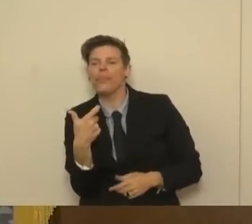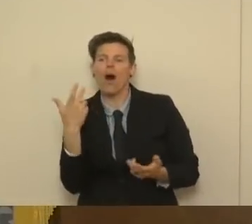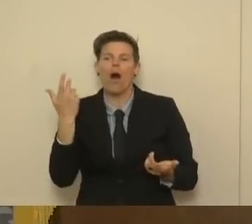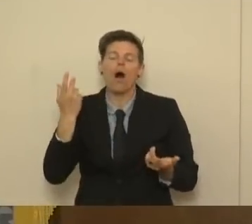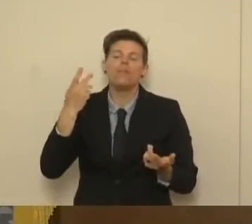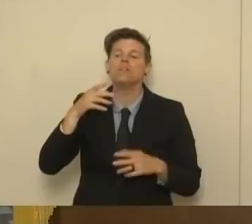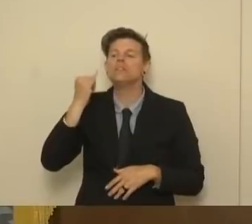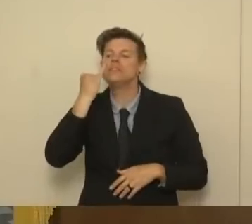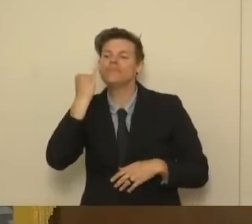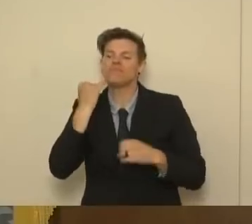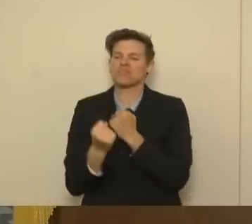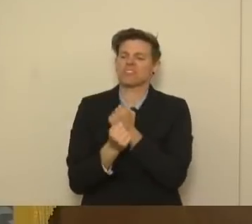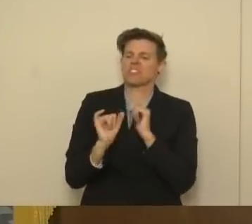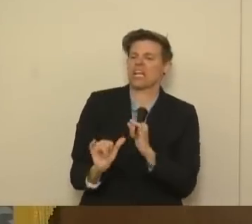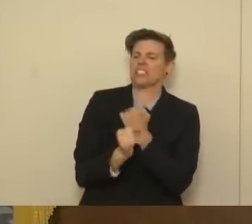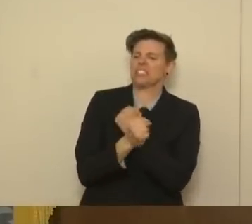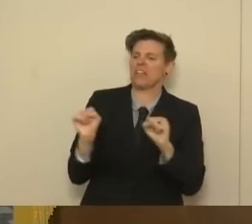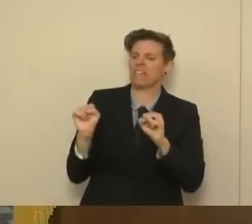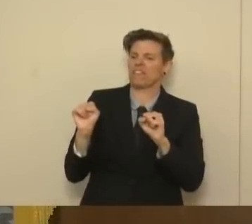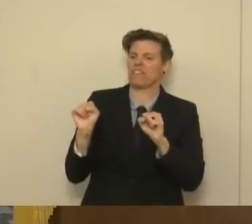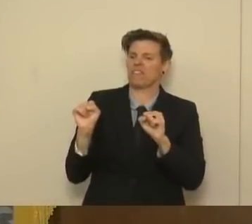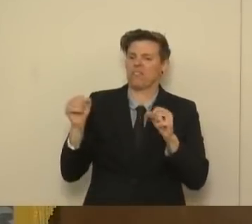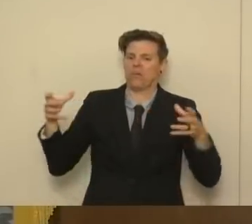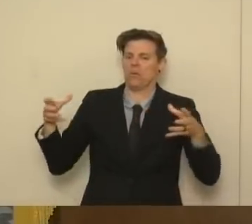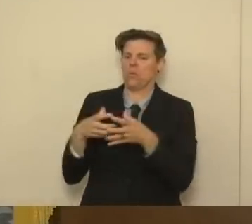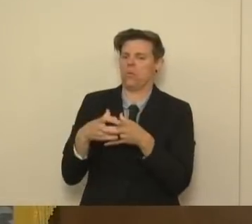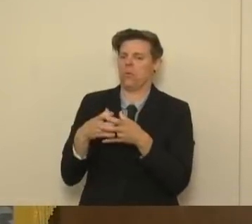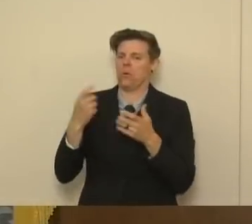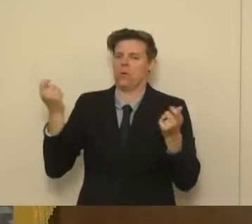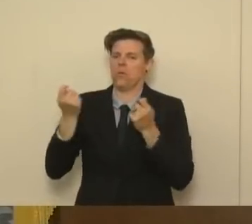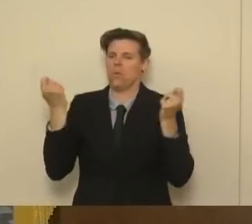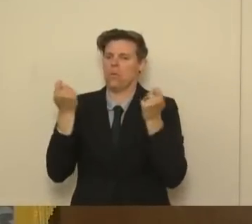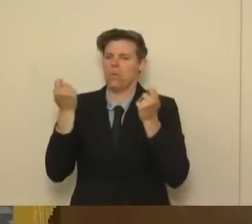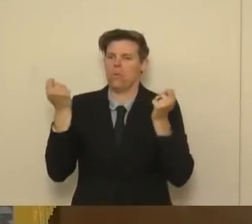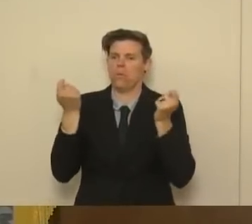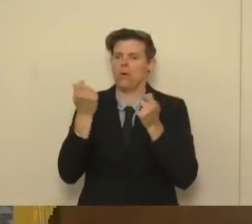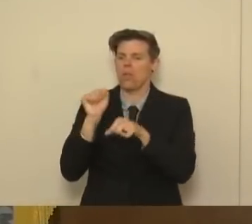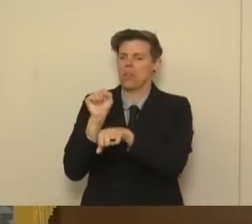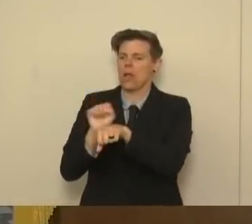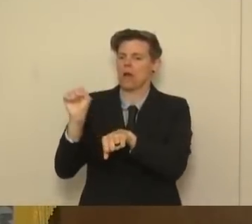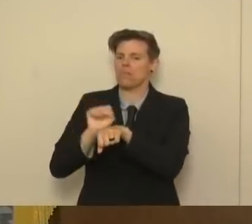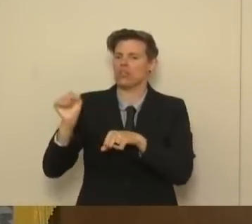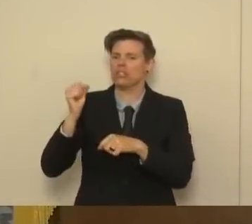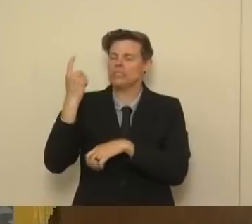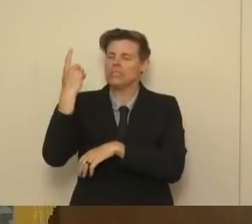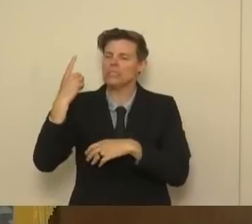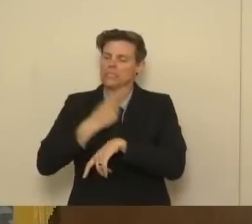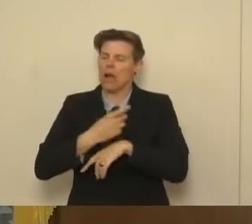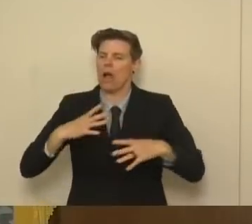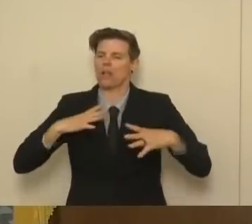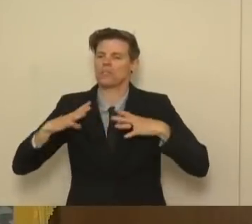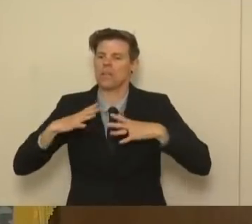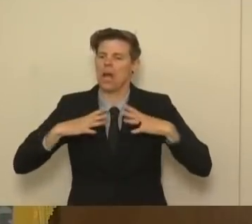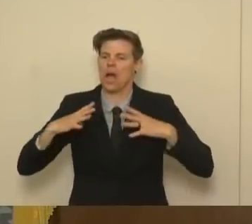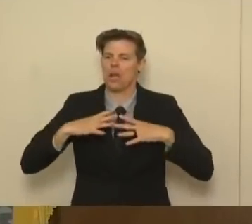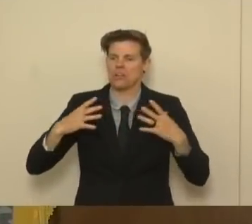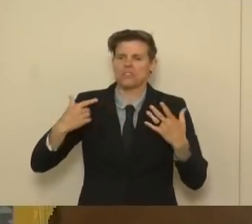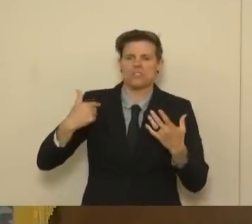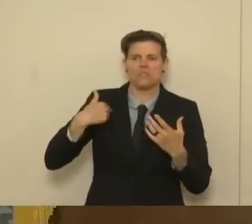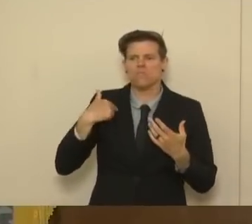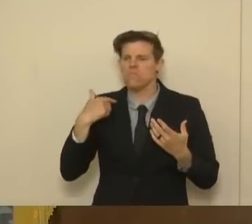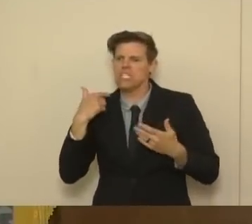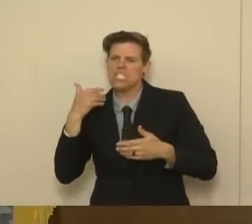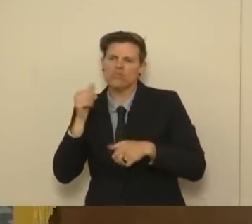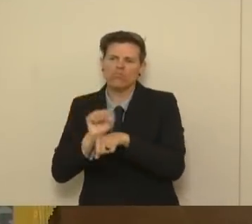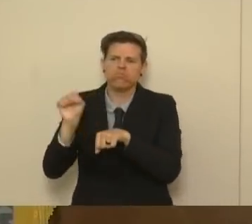a holiday. Labor Day is a worthy thing for all of our working families to celebrate all of our hard work. Everybody wants